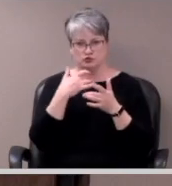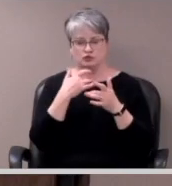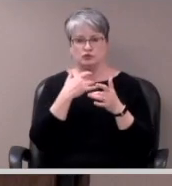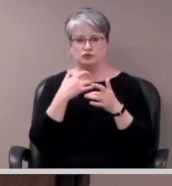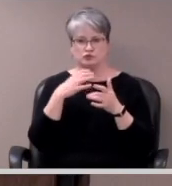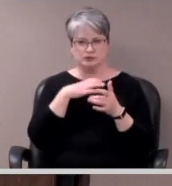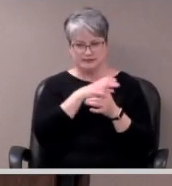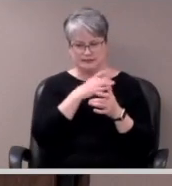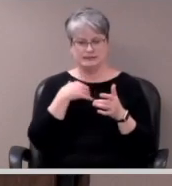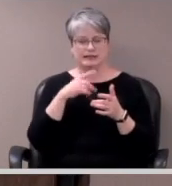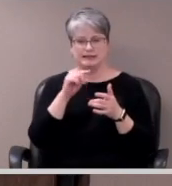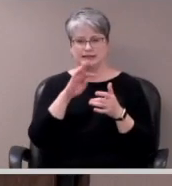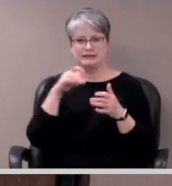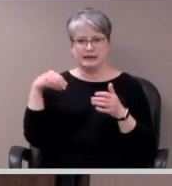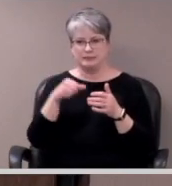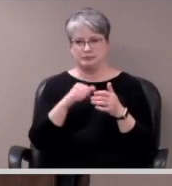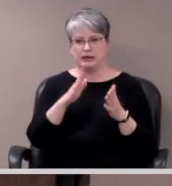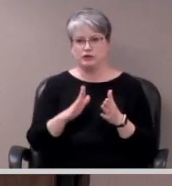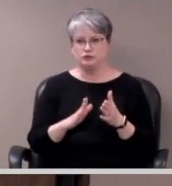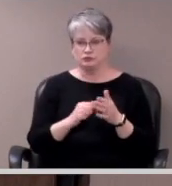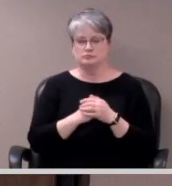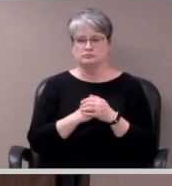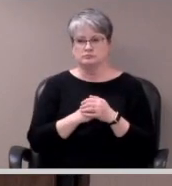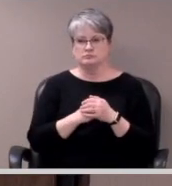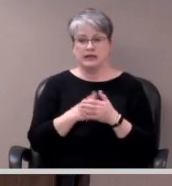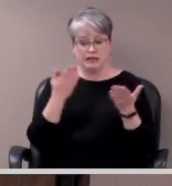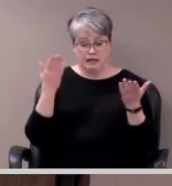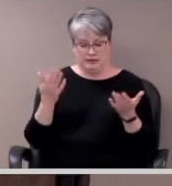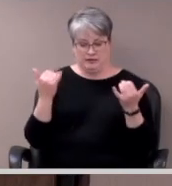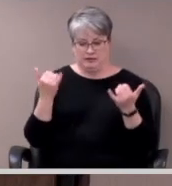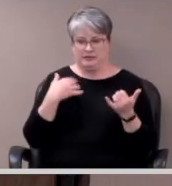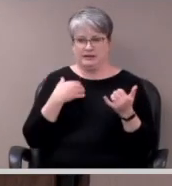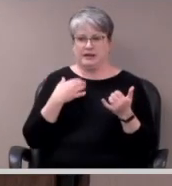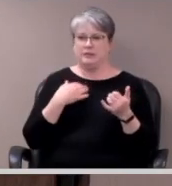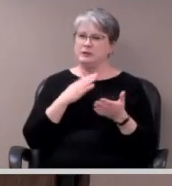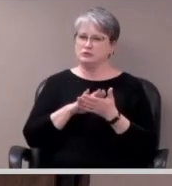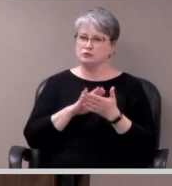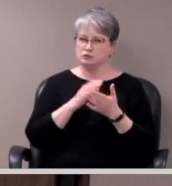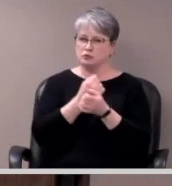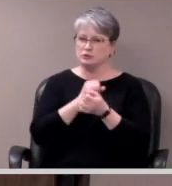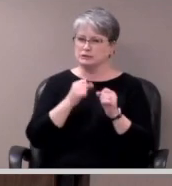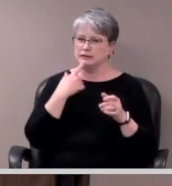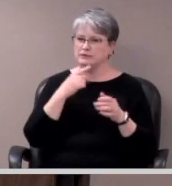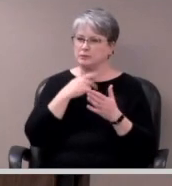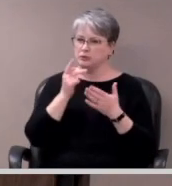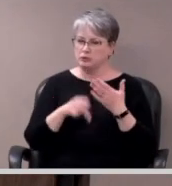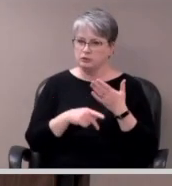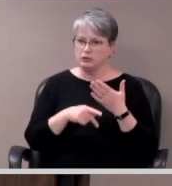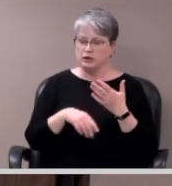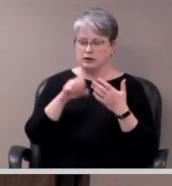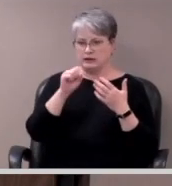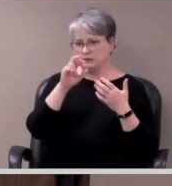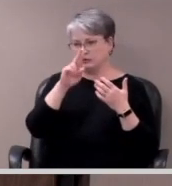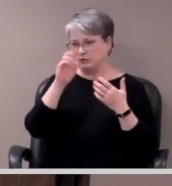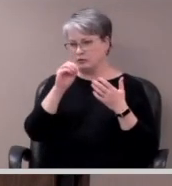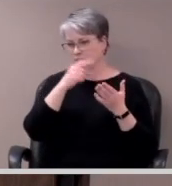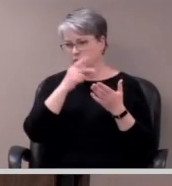and taxpayers. I'm here tonight about the school safety program and the SRO